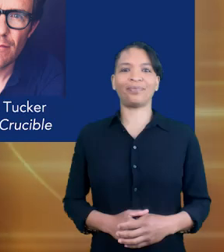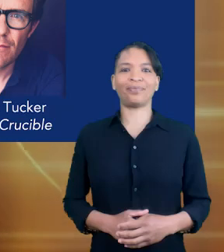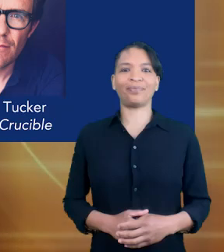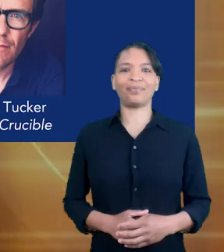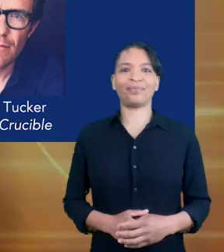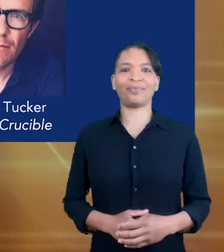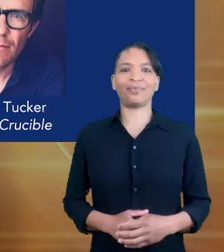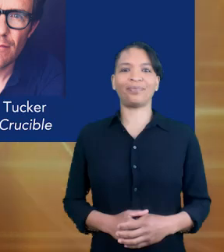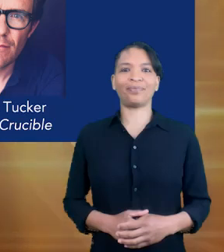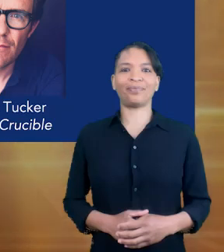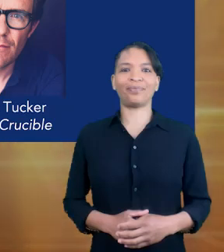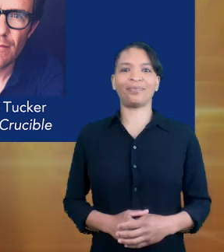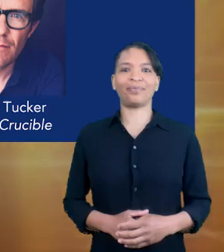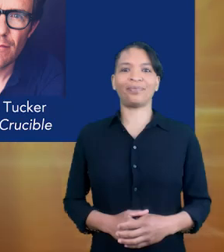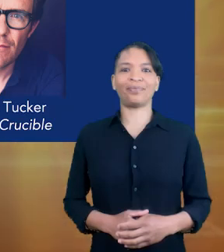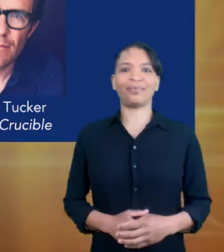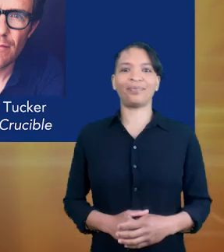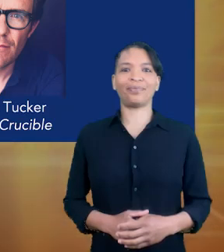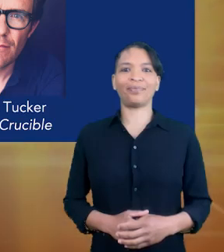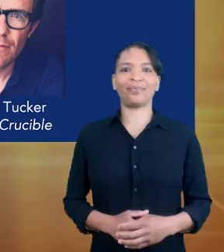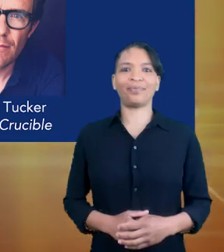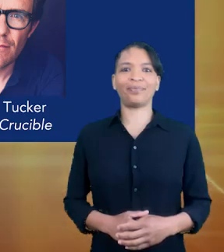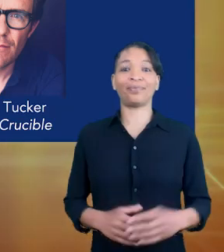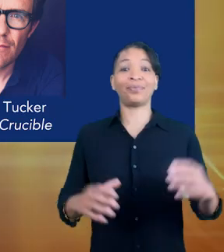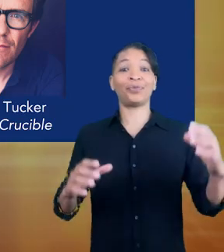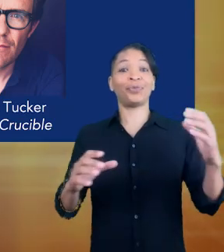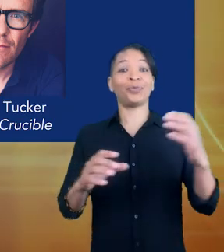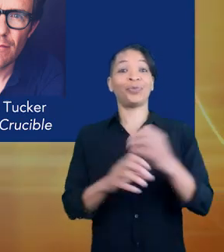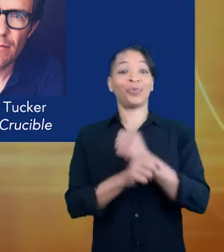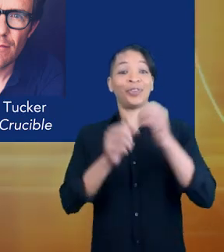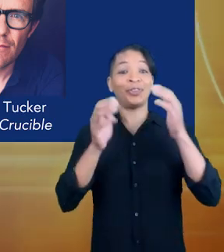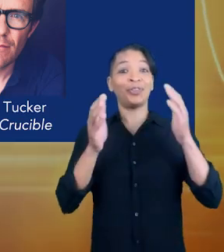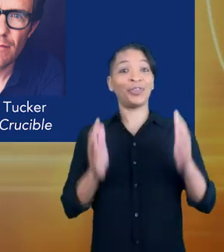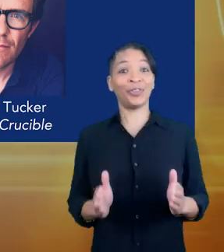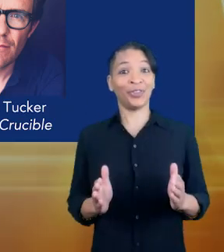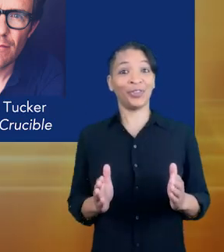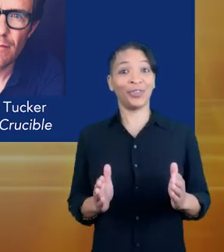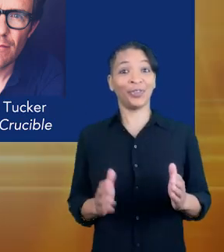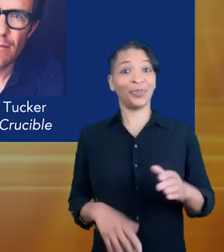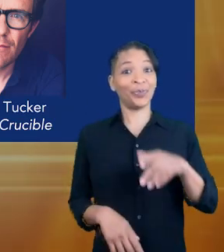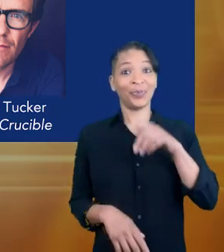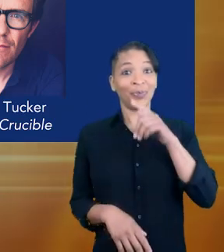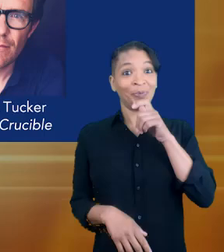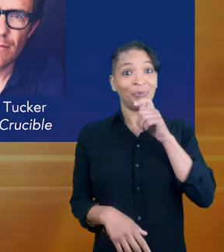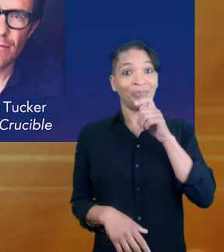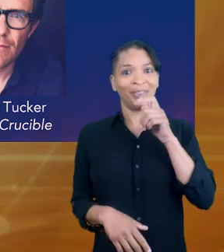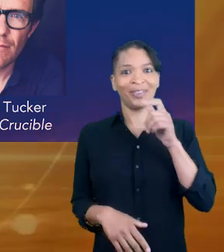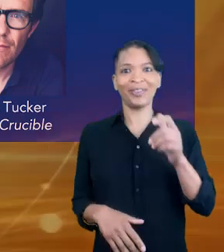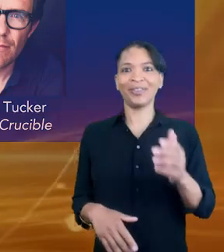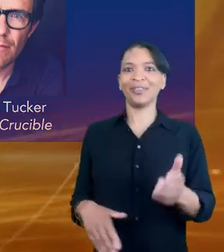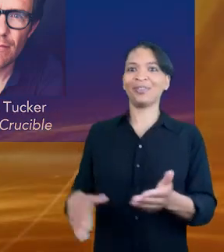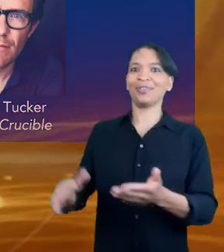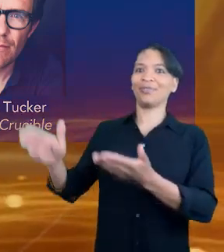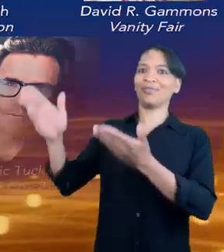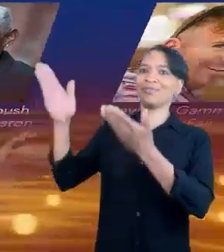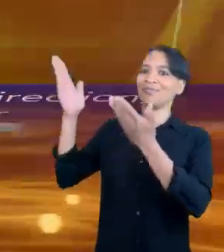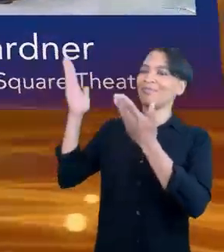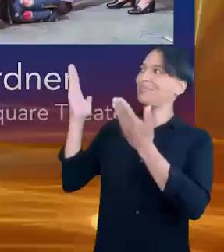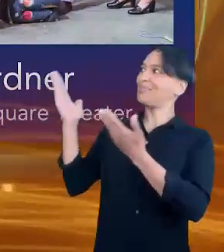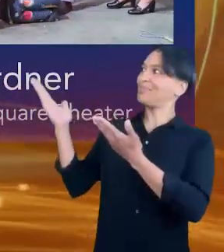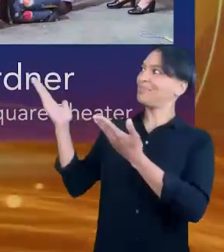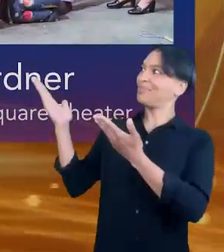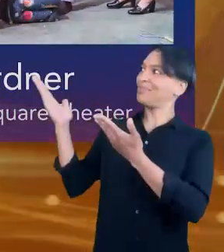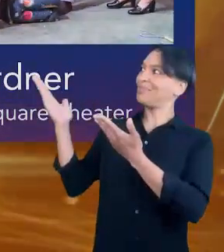The Nora at Central Square Theater in association with Bedlam. And the Elliot Norton Award goes to